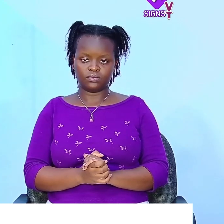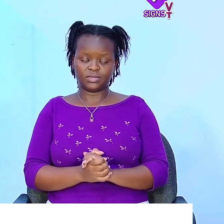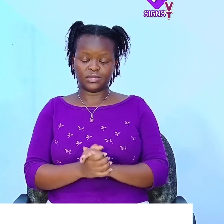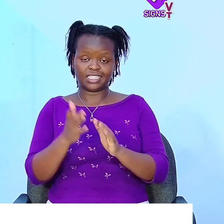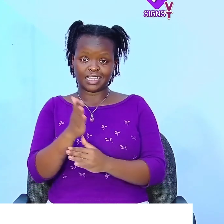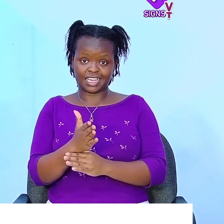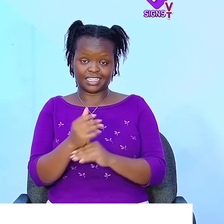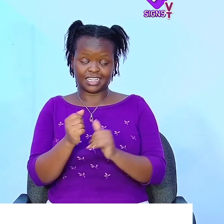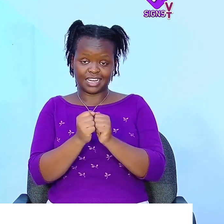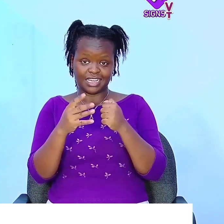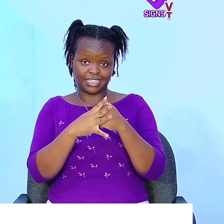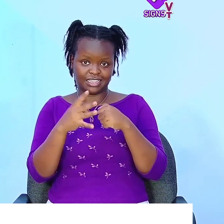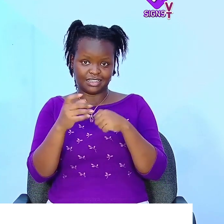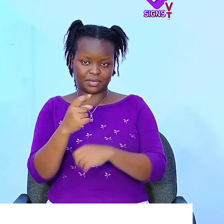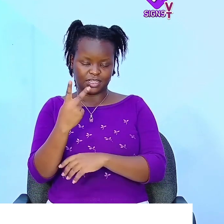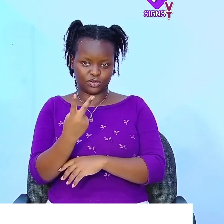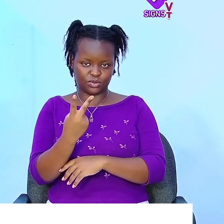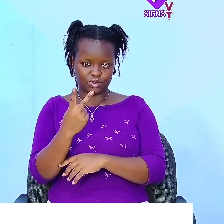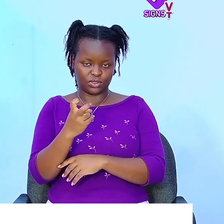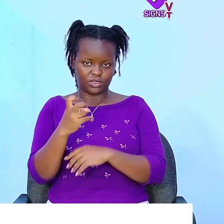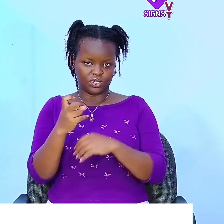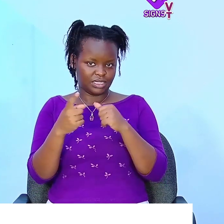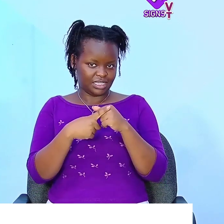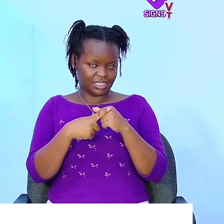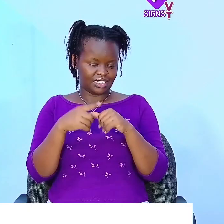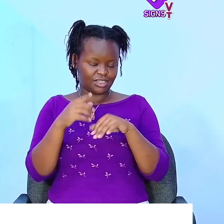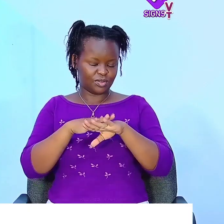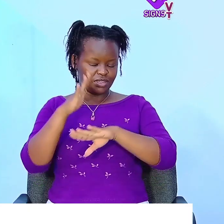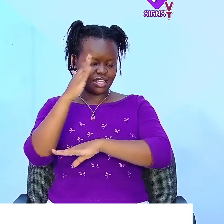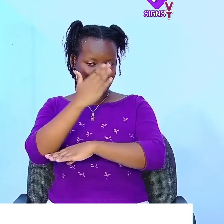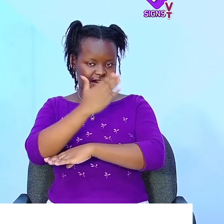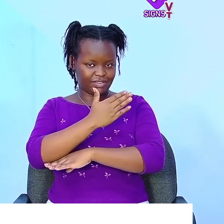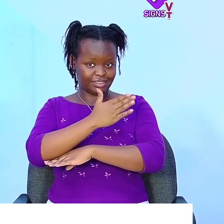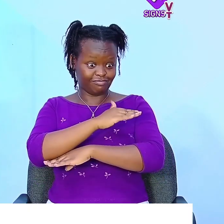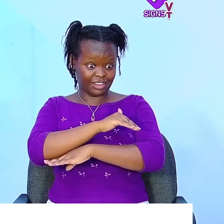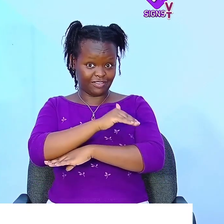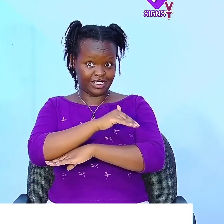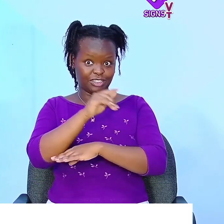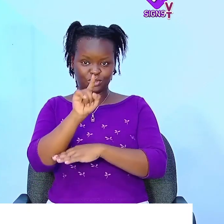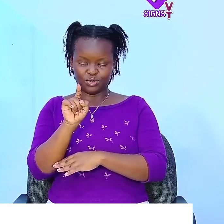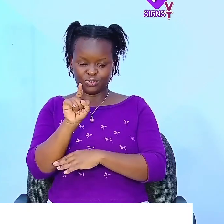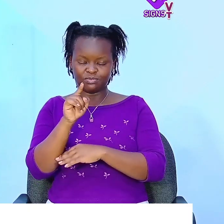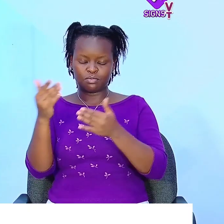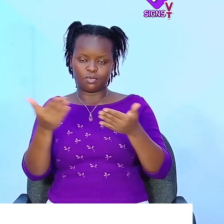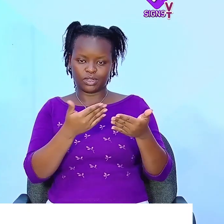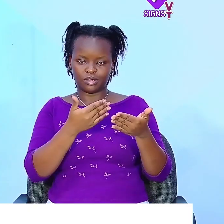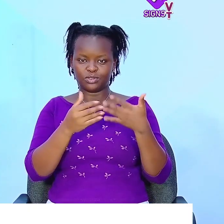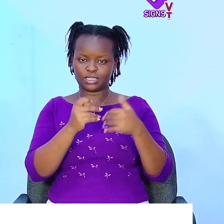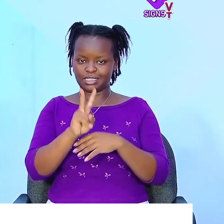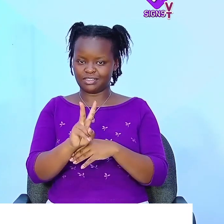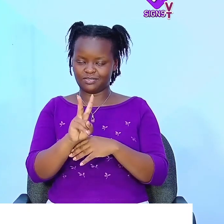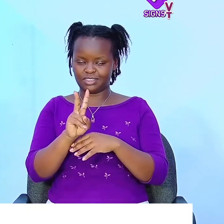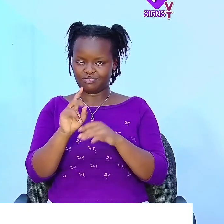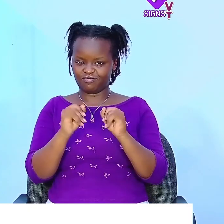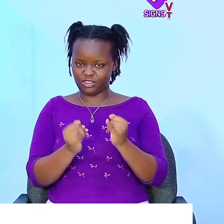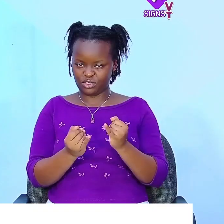Thursday, the 19th of February 2026. A very good evening to you and welcome to Science TV Prime News. My name is